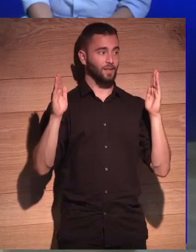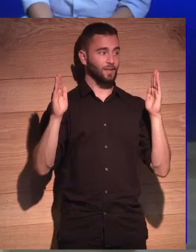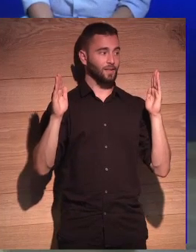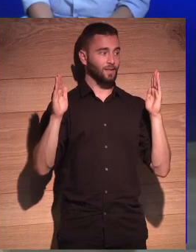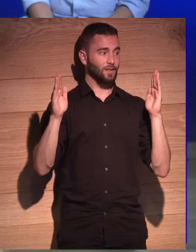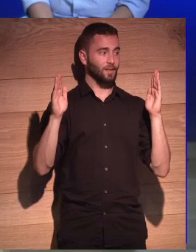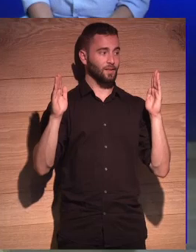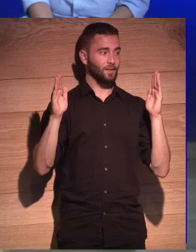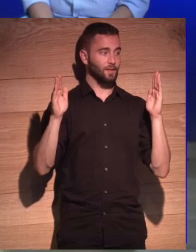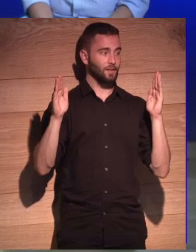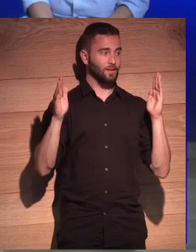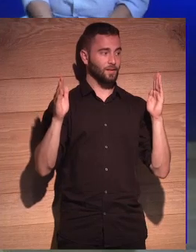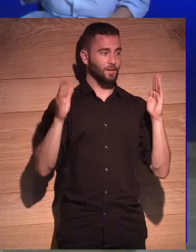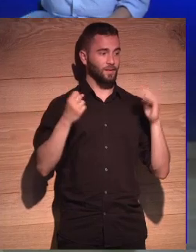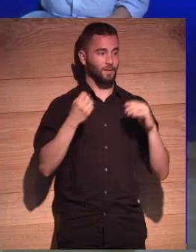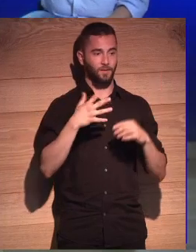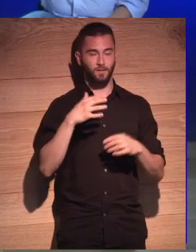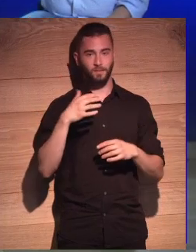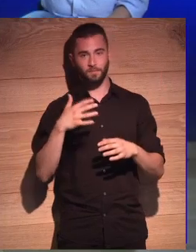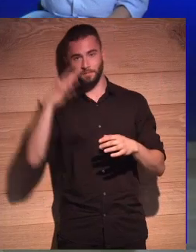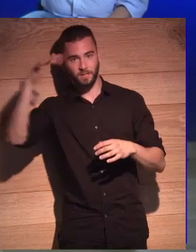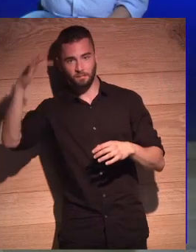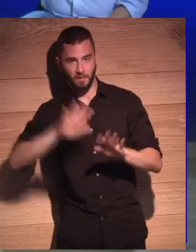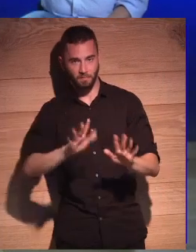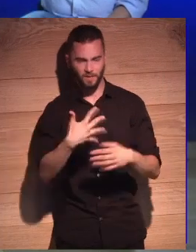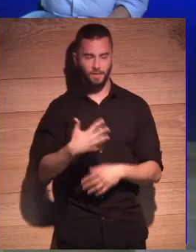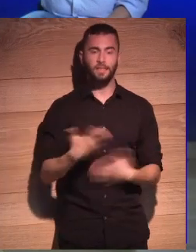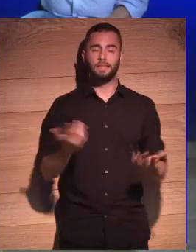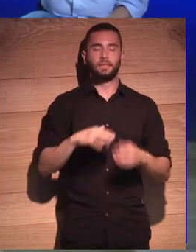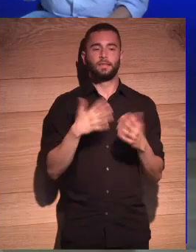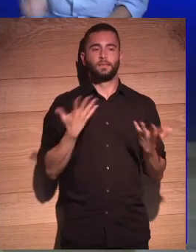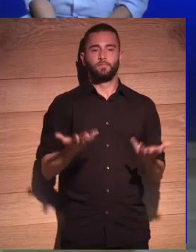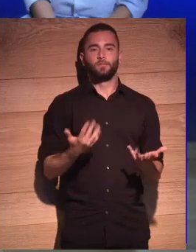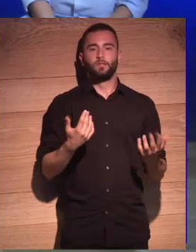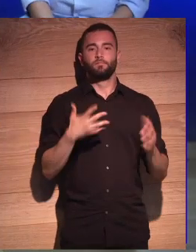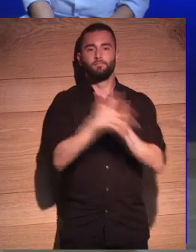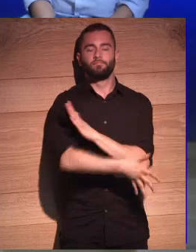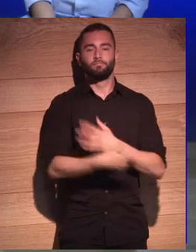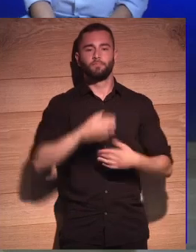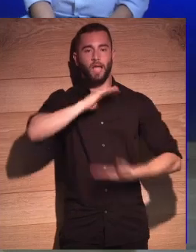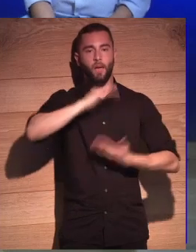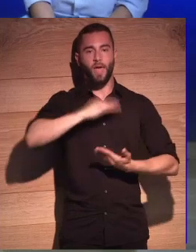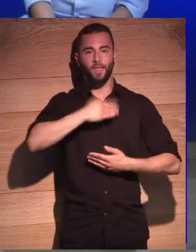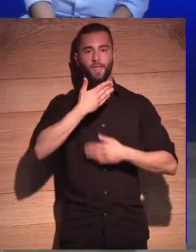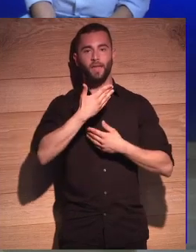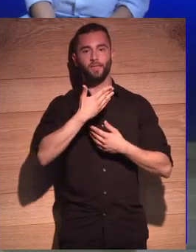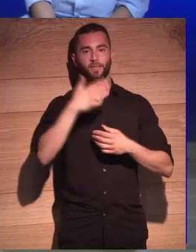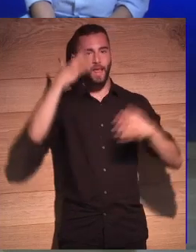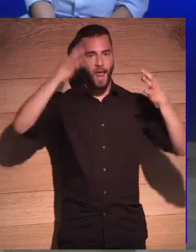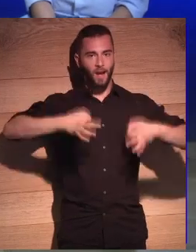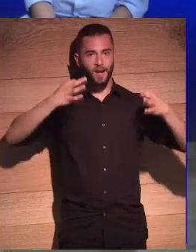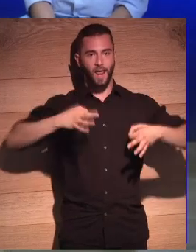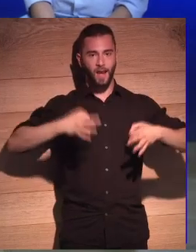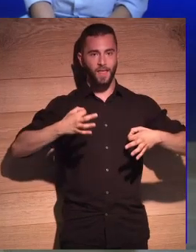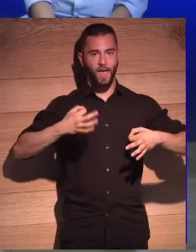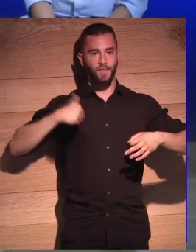forgive me, I lost the thread of my thoughts. Forgive me for that. But what I wanted to say is that the possibilities